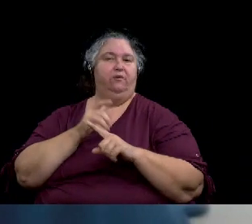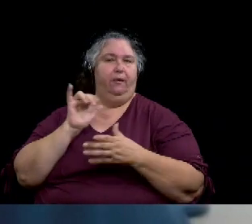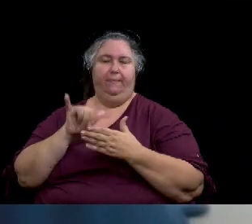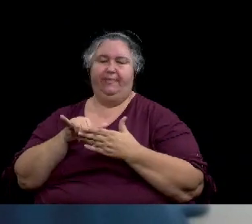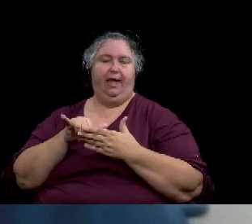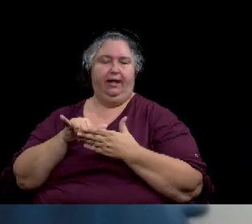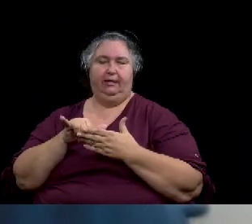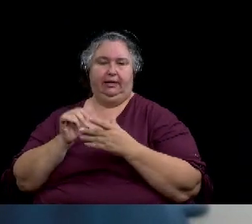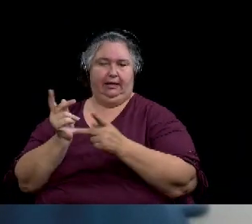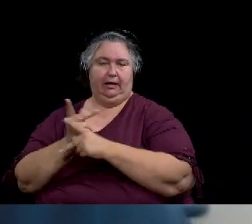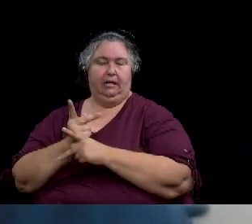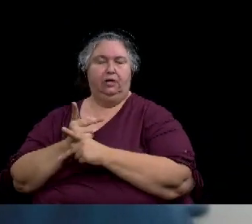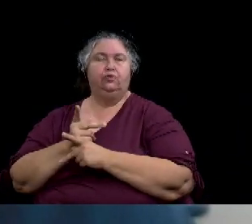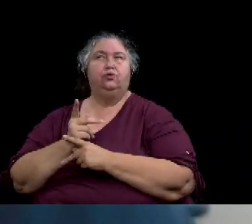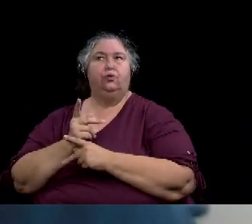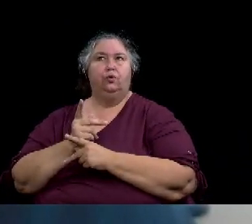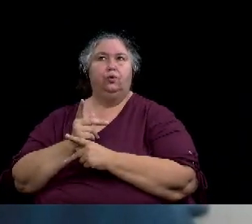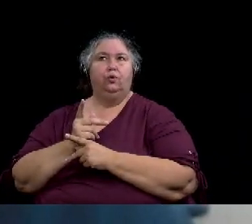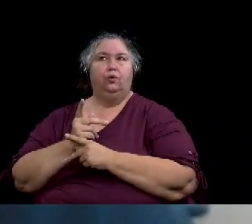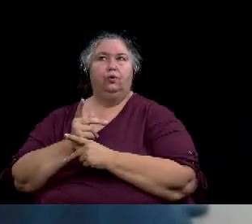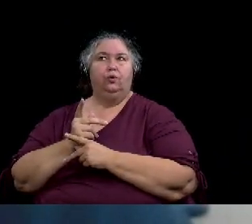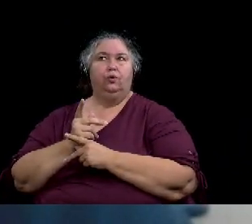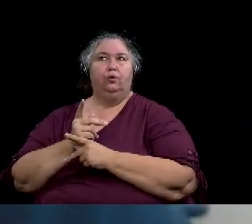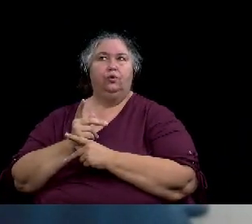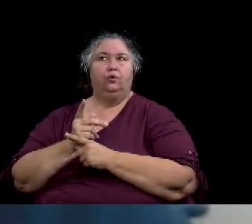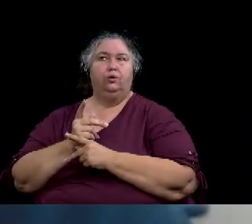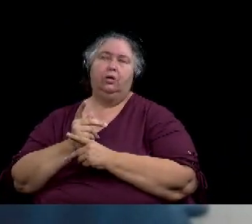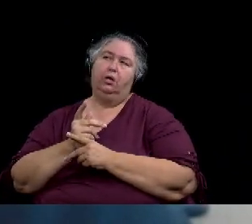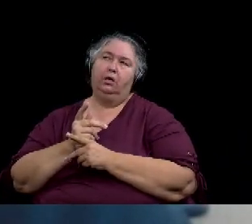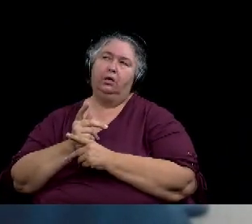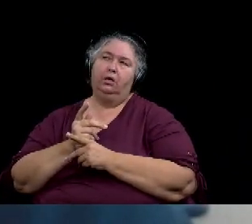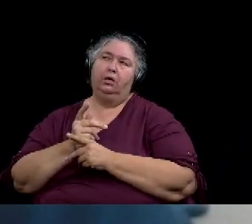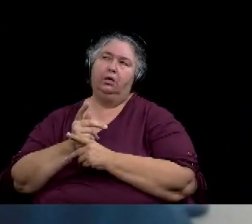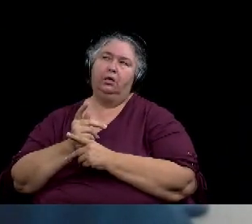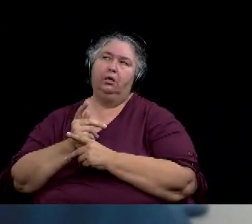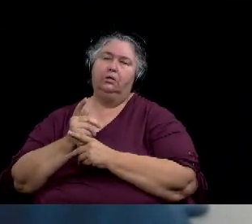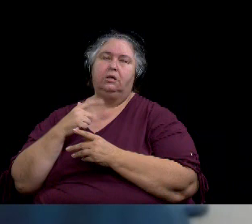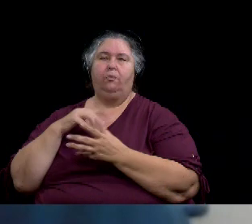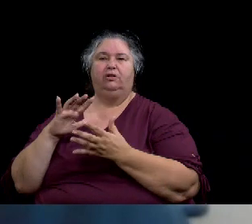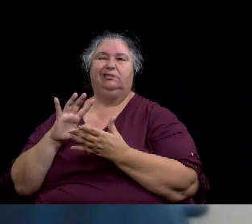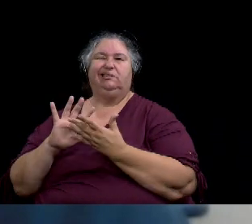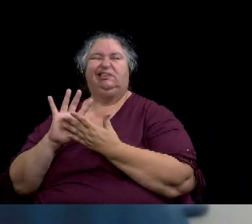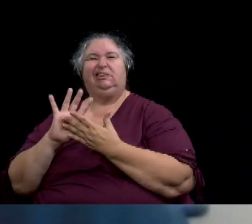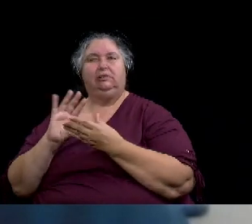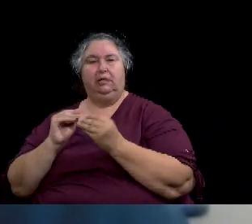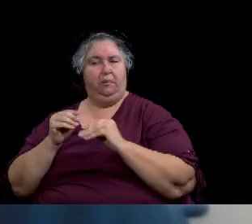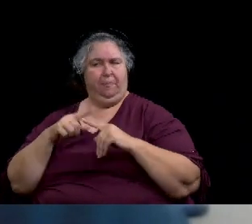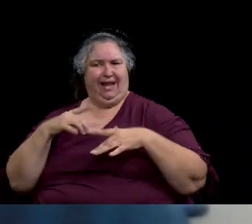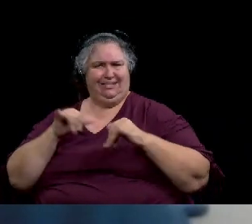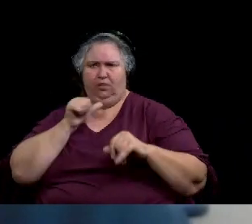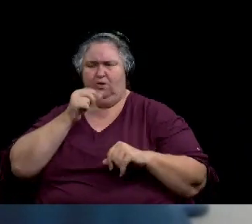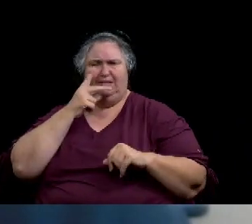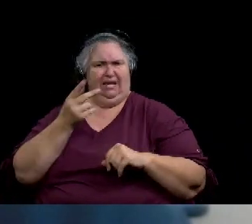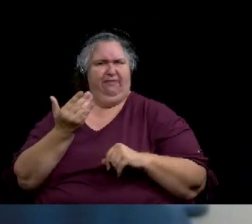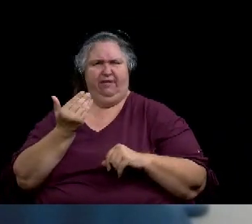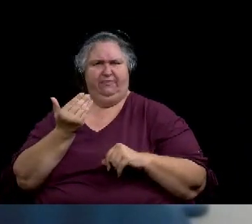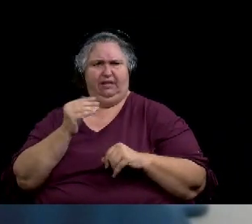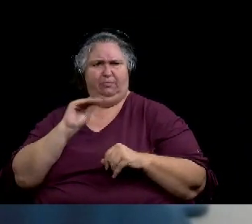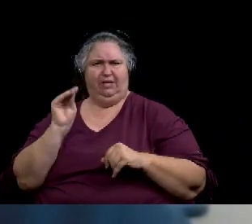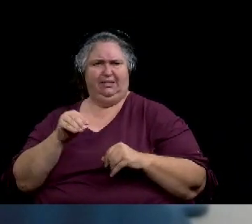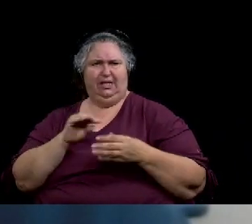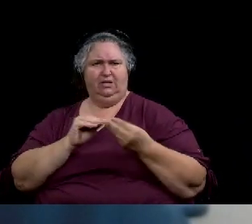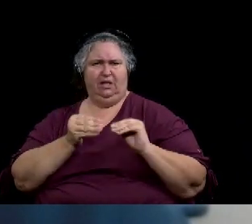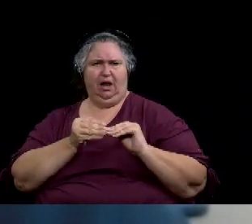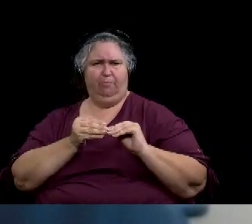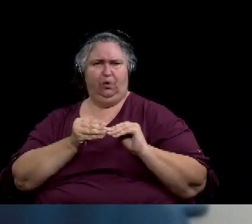kind of ruining that number, so to speak. But again, I'm not seeing a 15% number on a daily